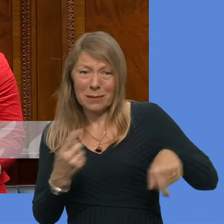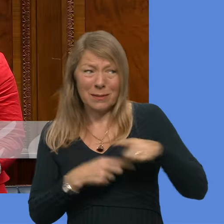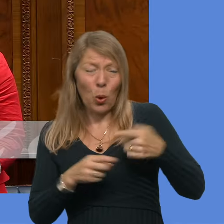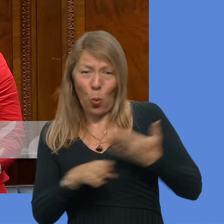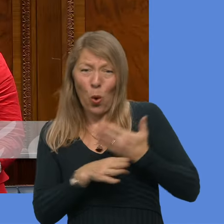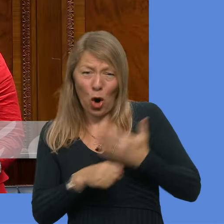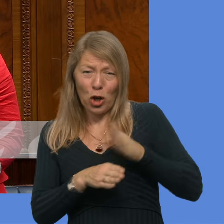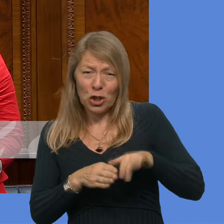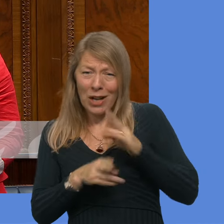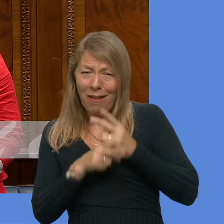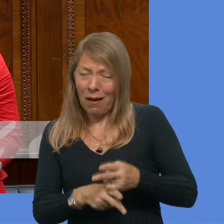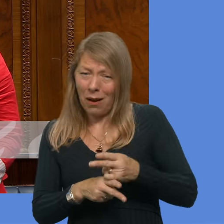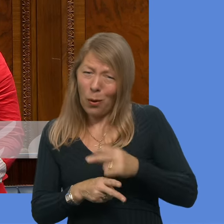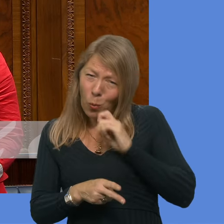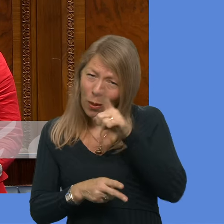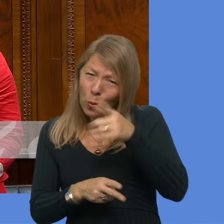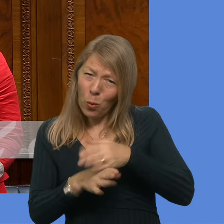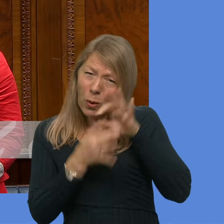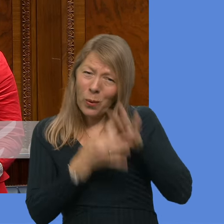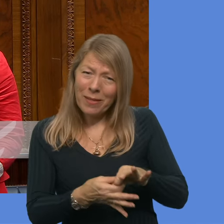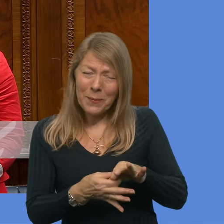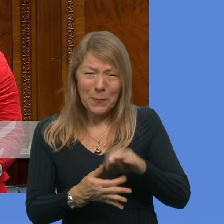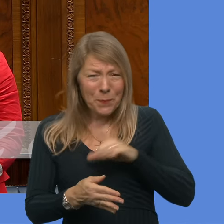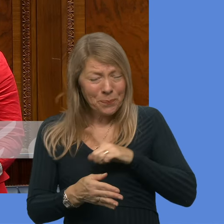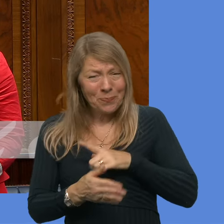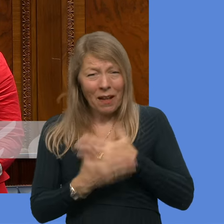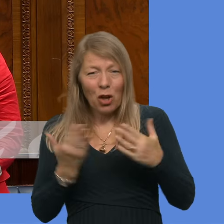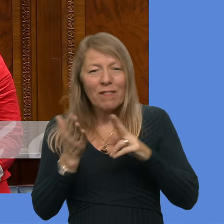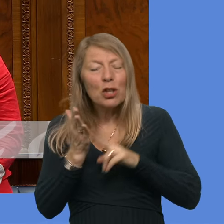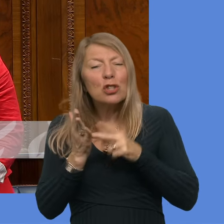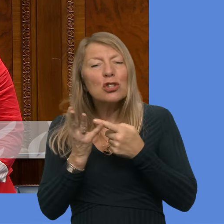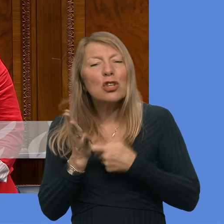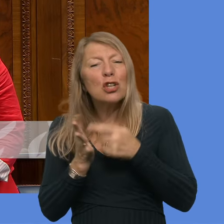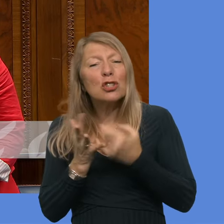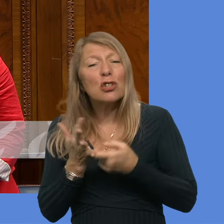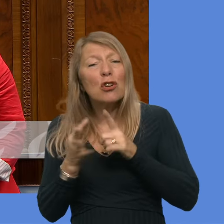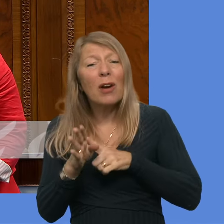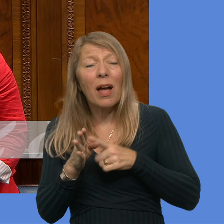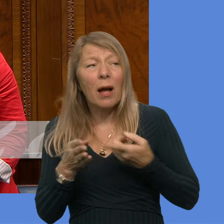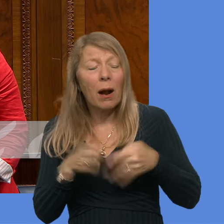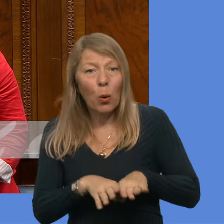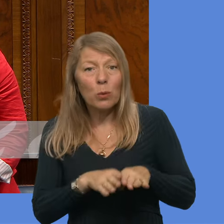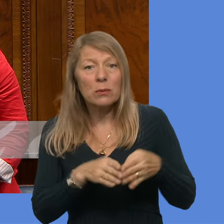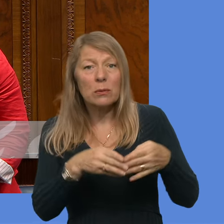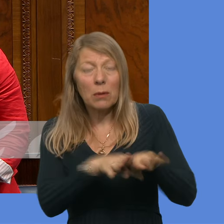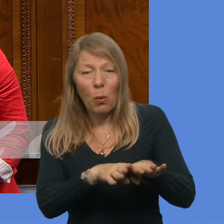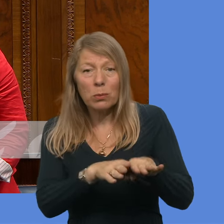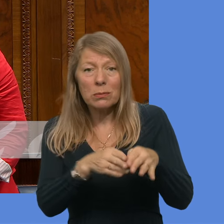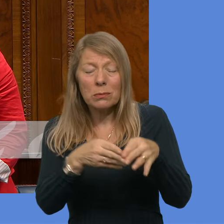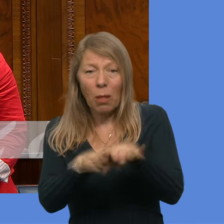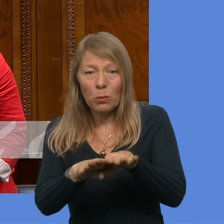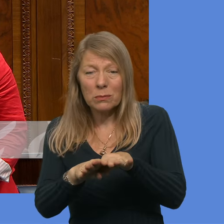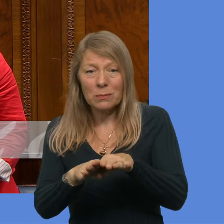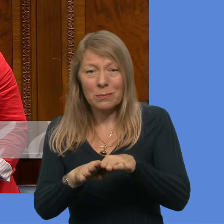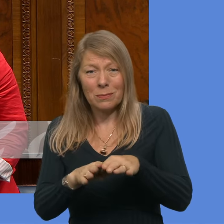intervention support, as the number of nurseries closing down is rising. Employers for Childcare reported today about half of the